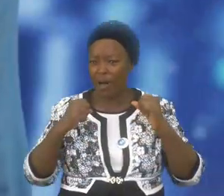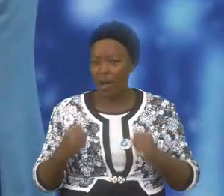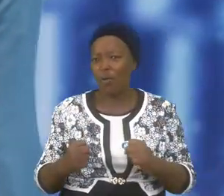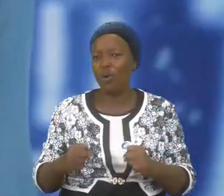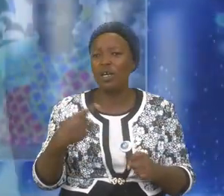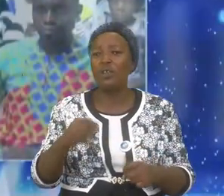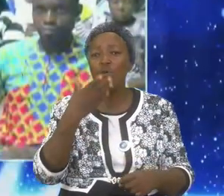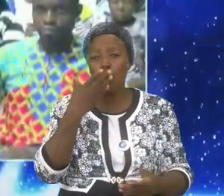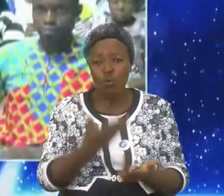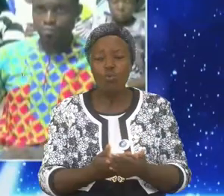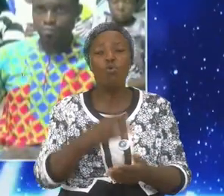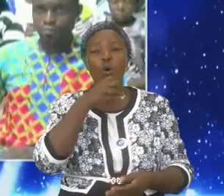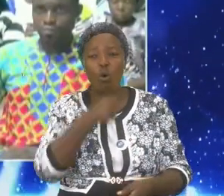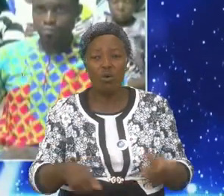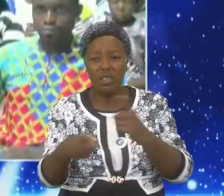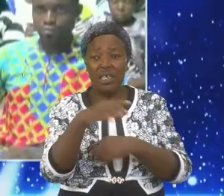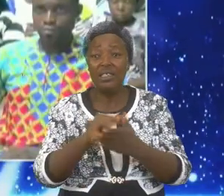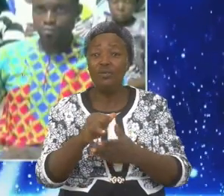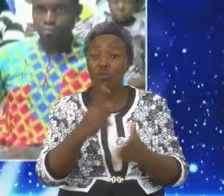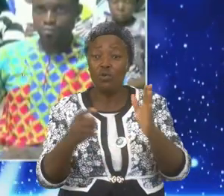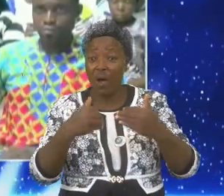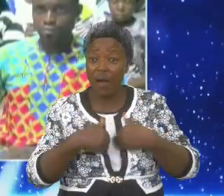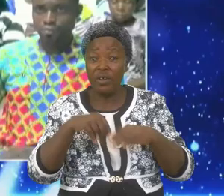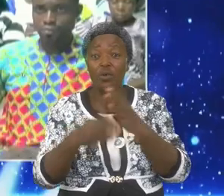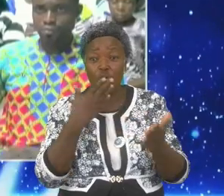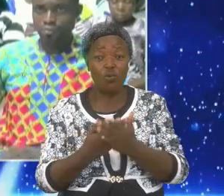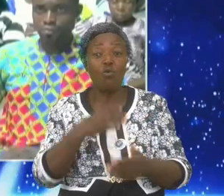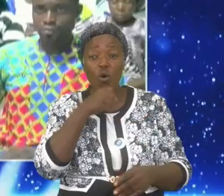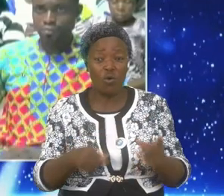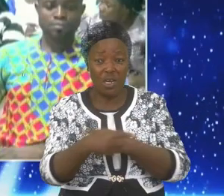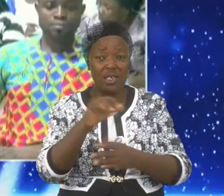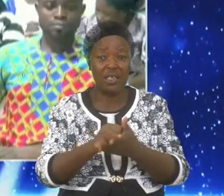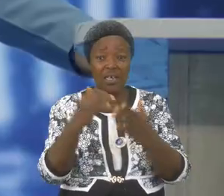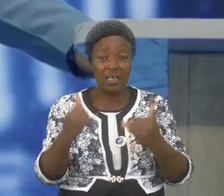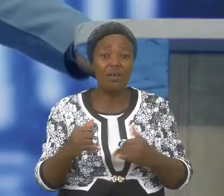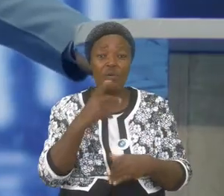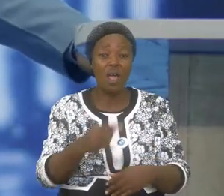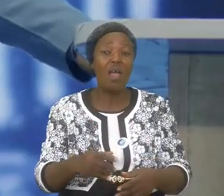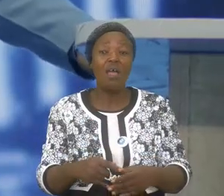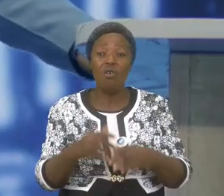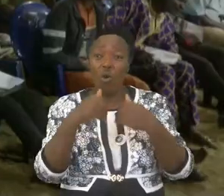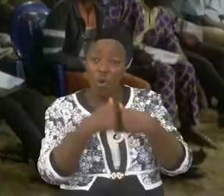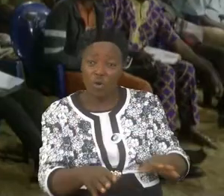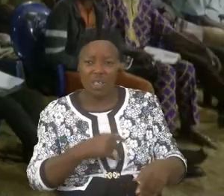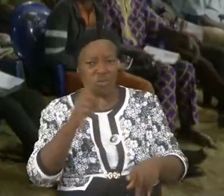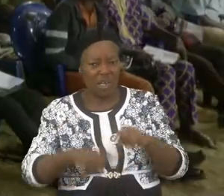days that now were lost and you couldn't find, tonight is the night of